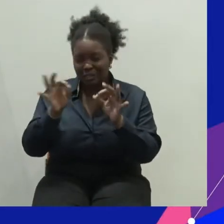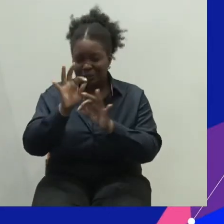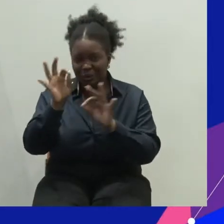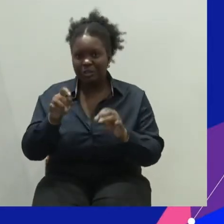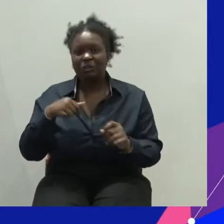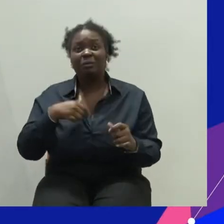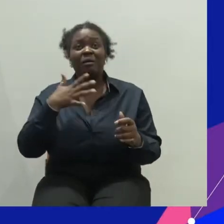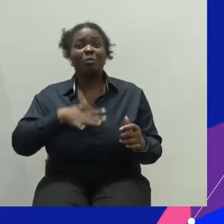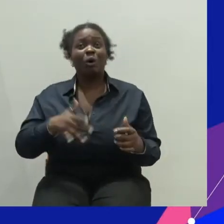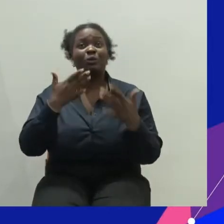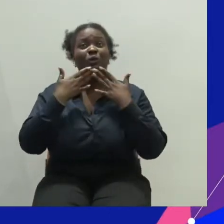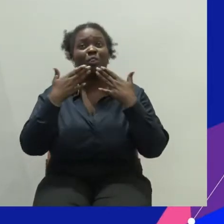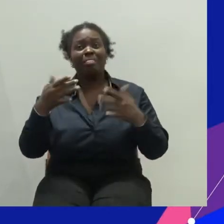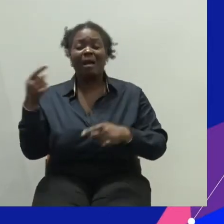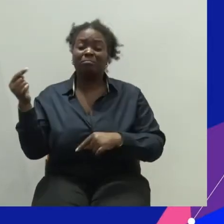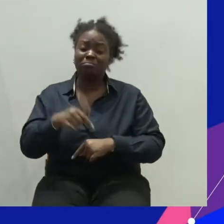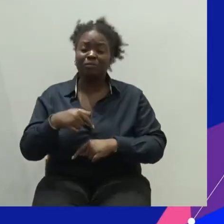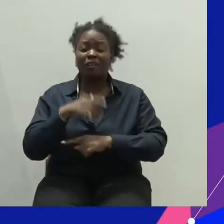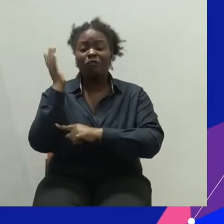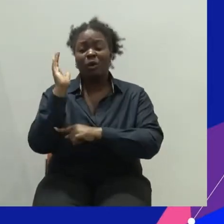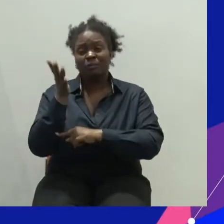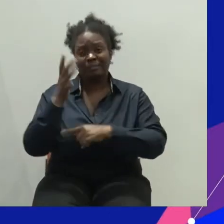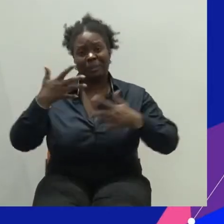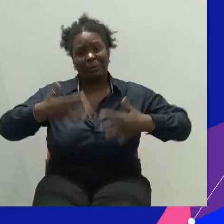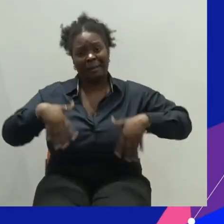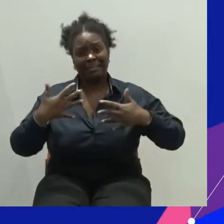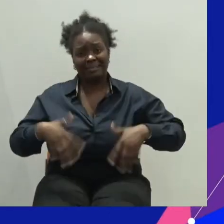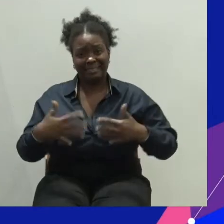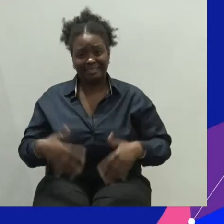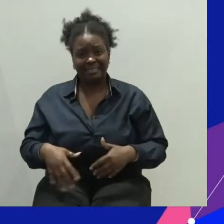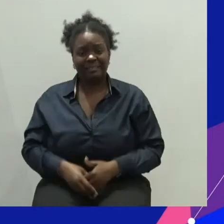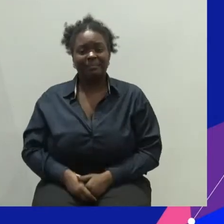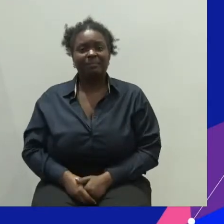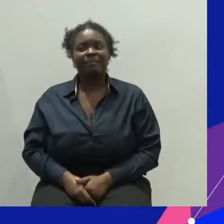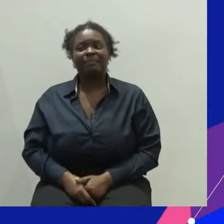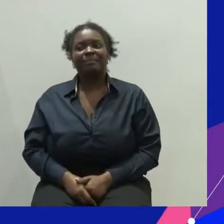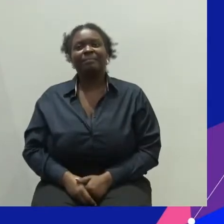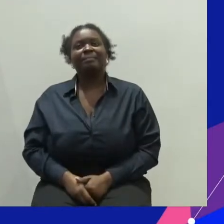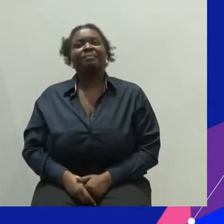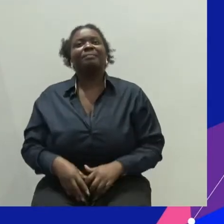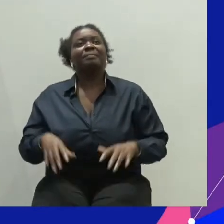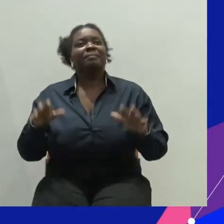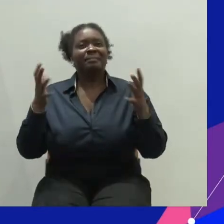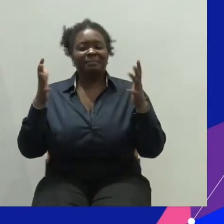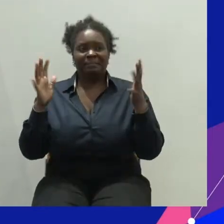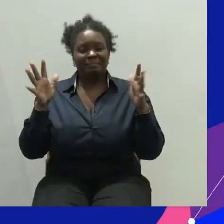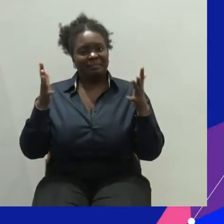her for an amazing talk and discussion. Thank you. Thank you.